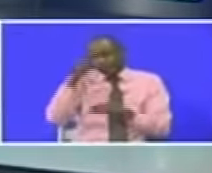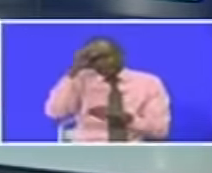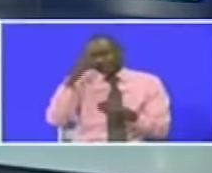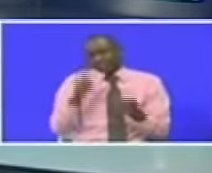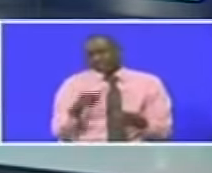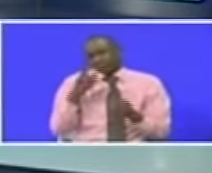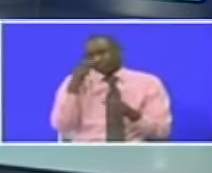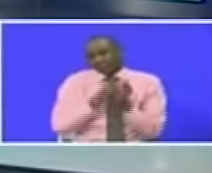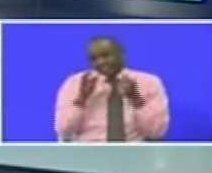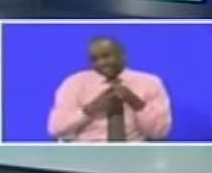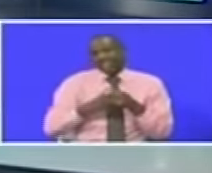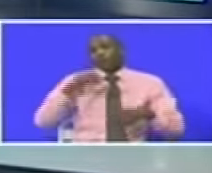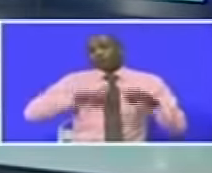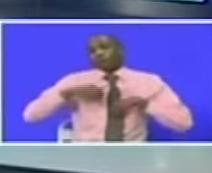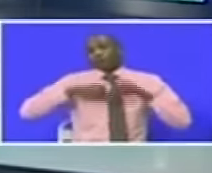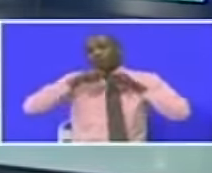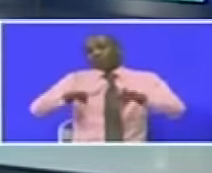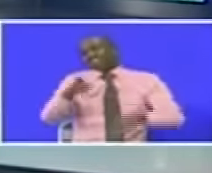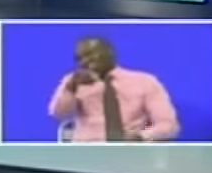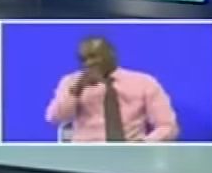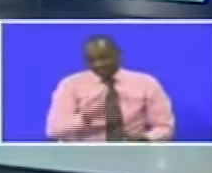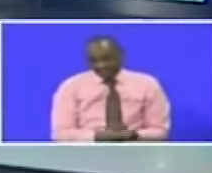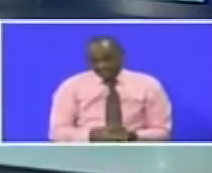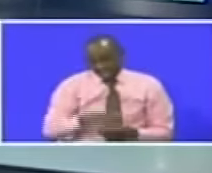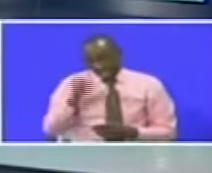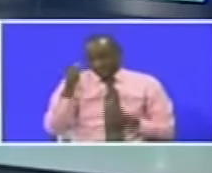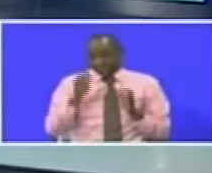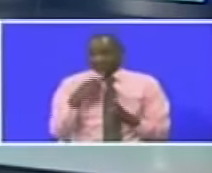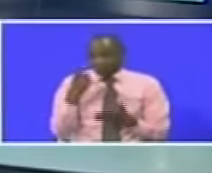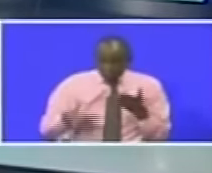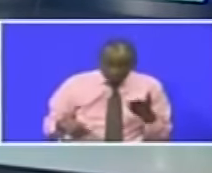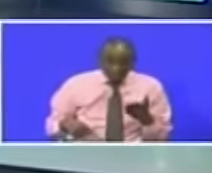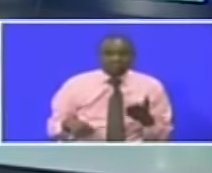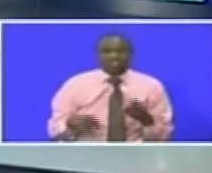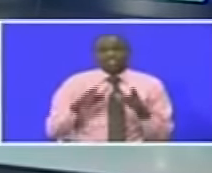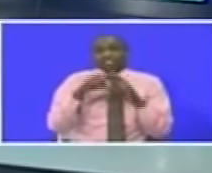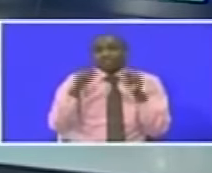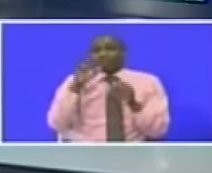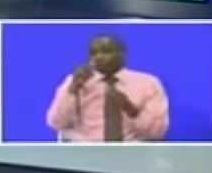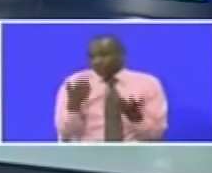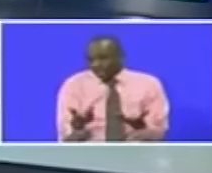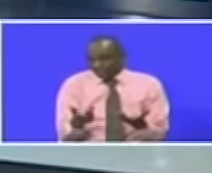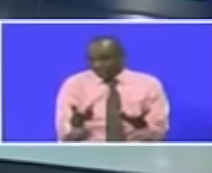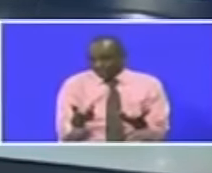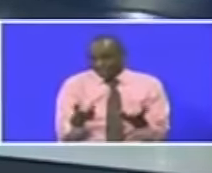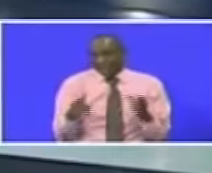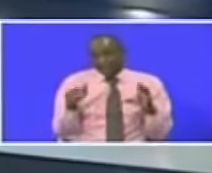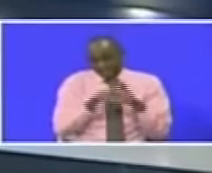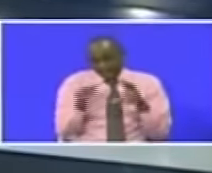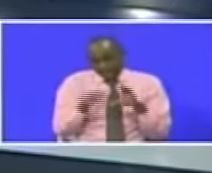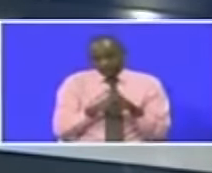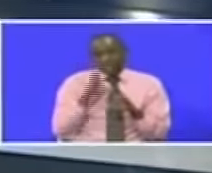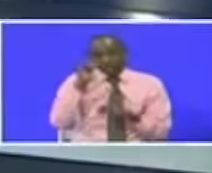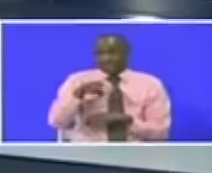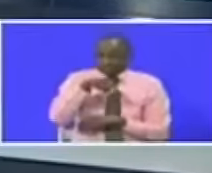2017? Because corruption was devolved. And finally, Dickens Nyamogo, in response to the statements made by our member of National Assembly